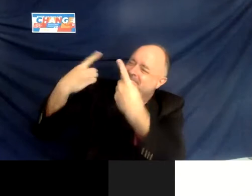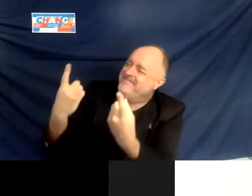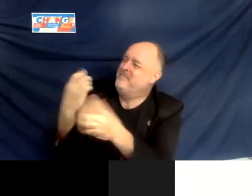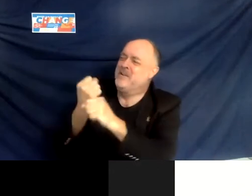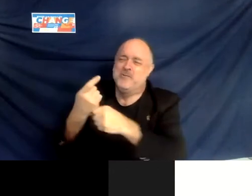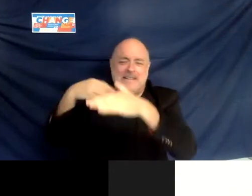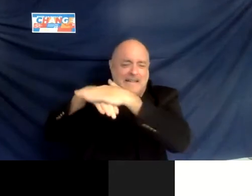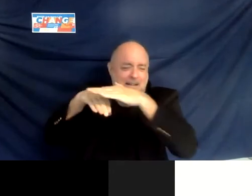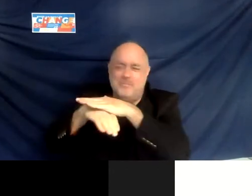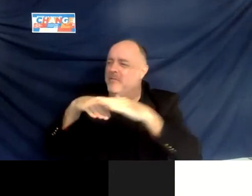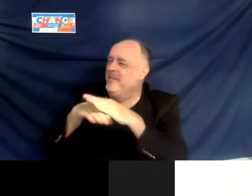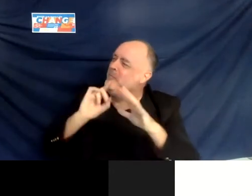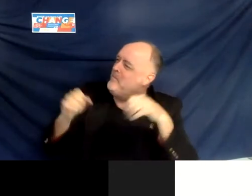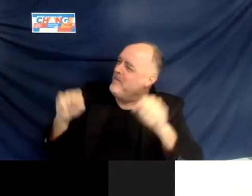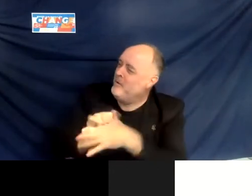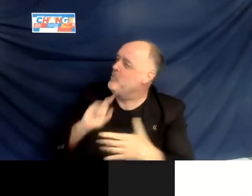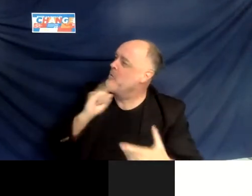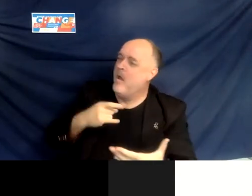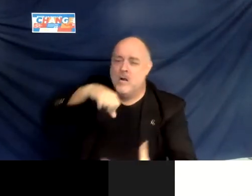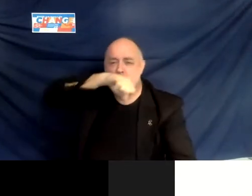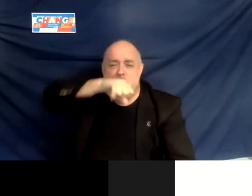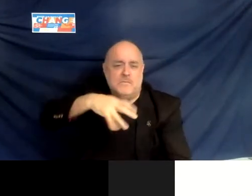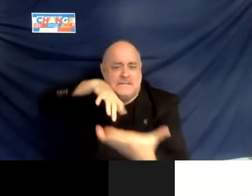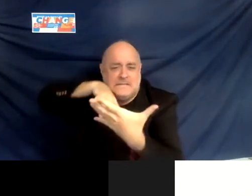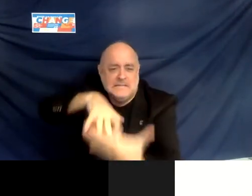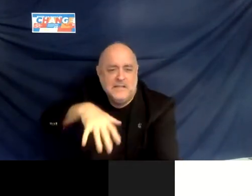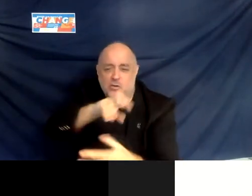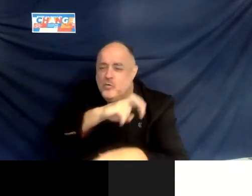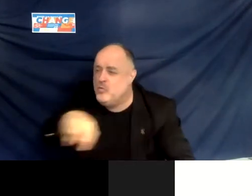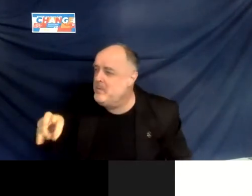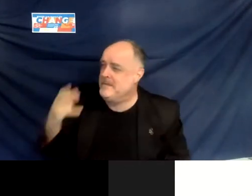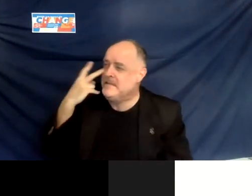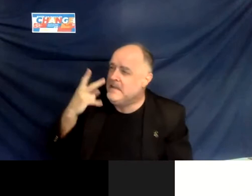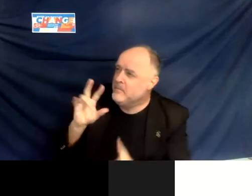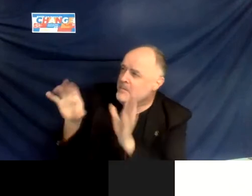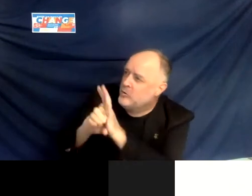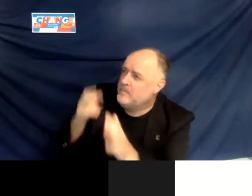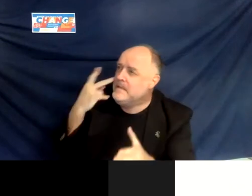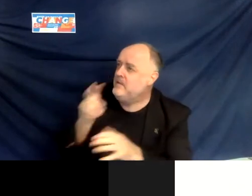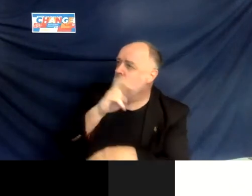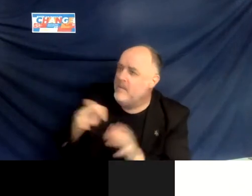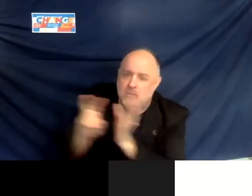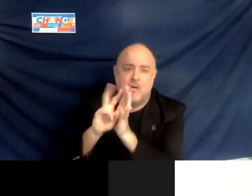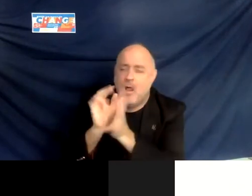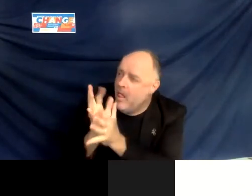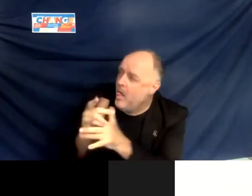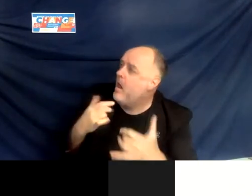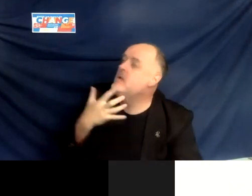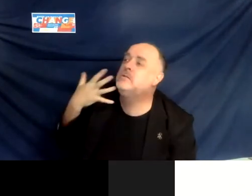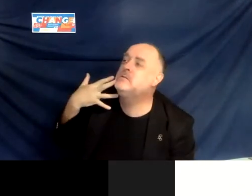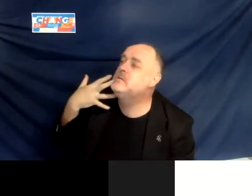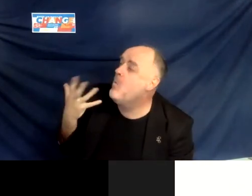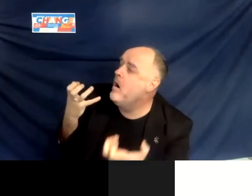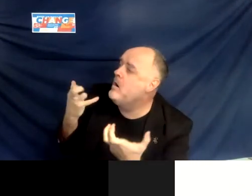have dreamed about going on one of those study tours. We've seen the pictures. We've seen the videos. There's so much to learn from